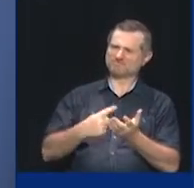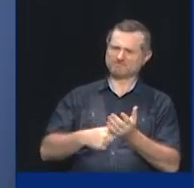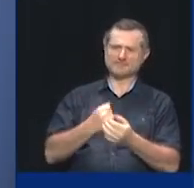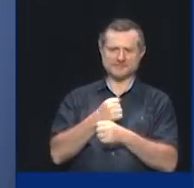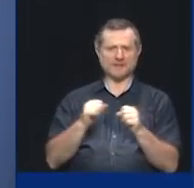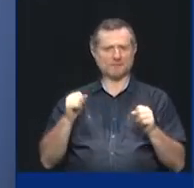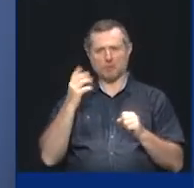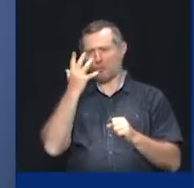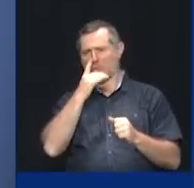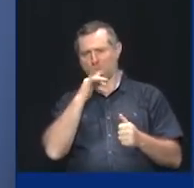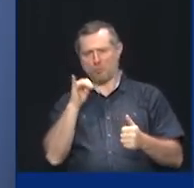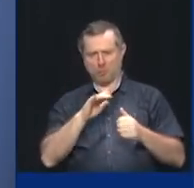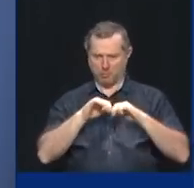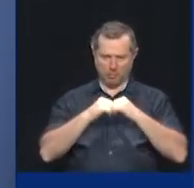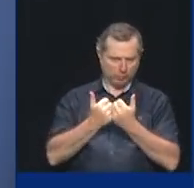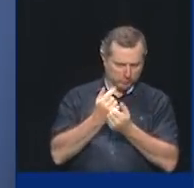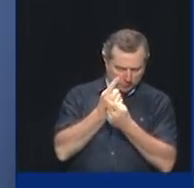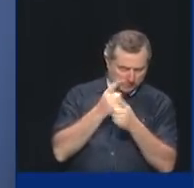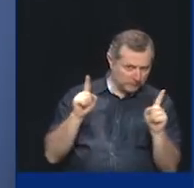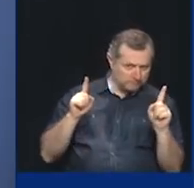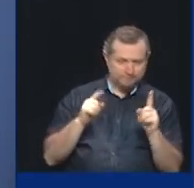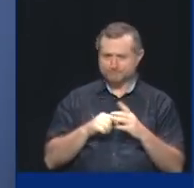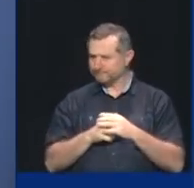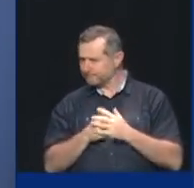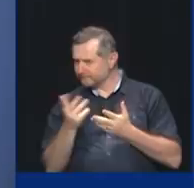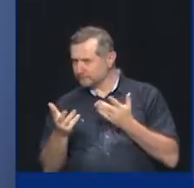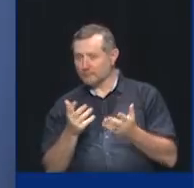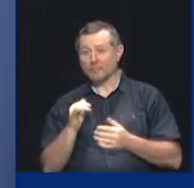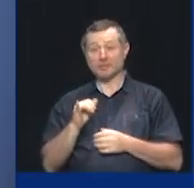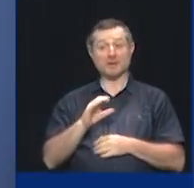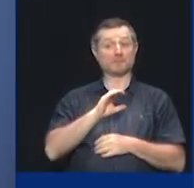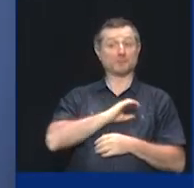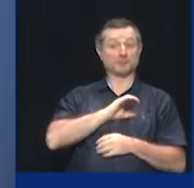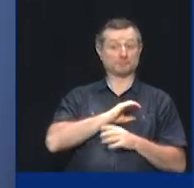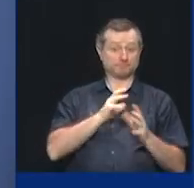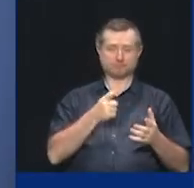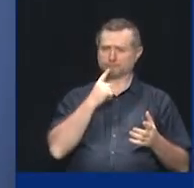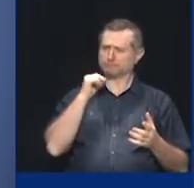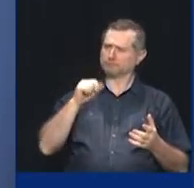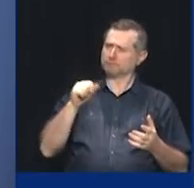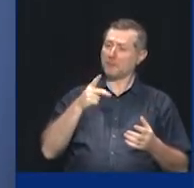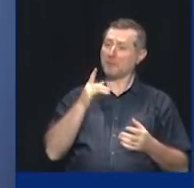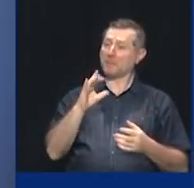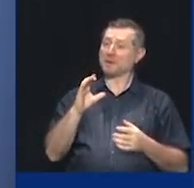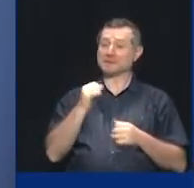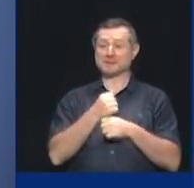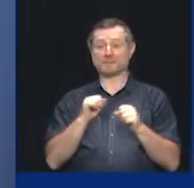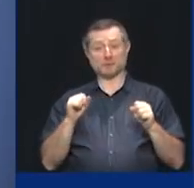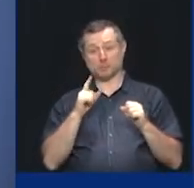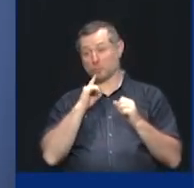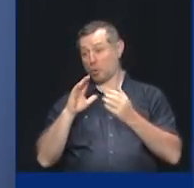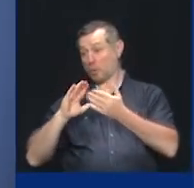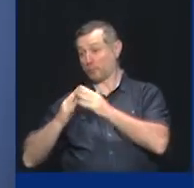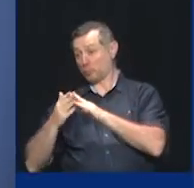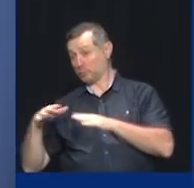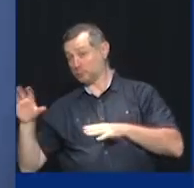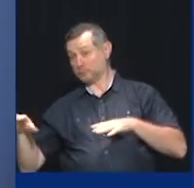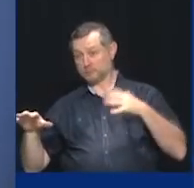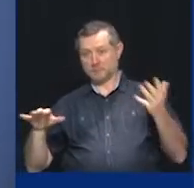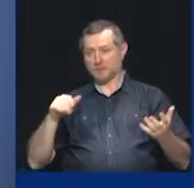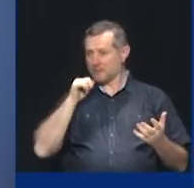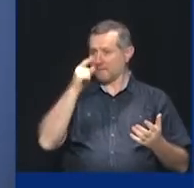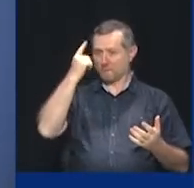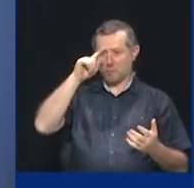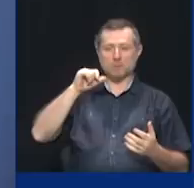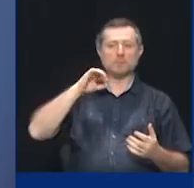it. Institutions beyond the police, such as public health agencies, community-based nonprofits, and all of us should play a